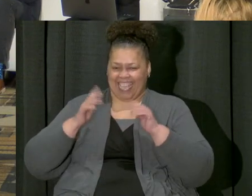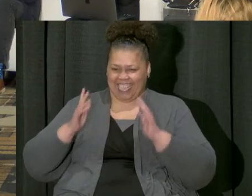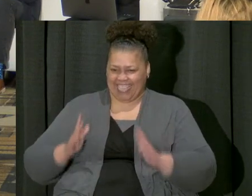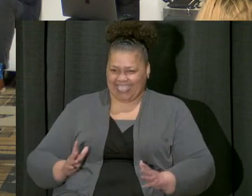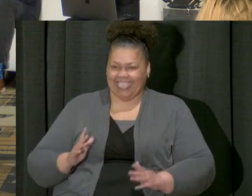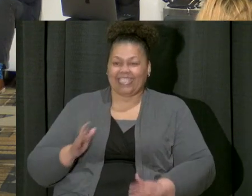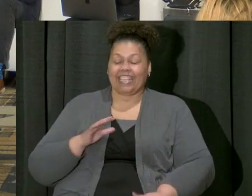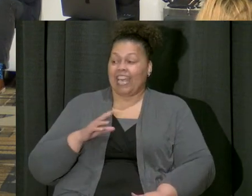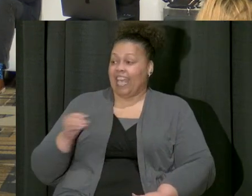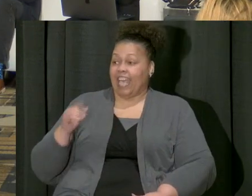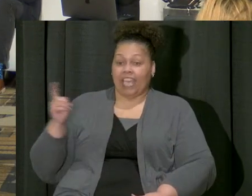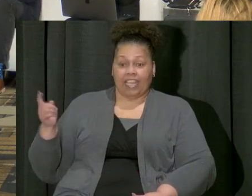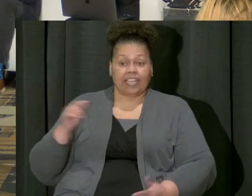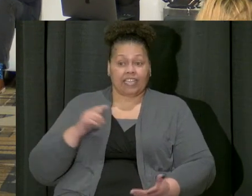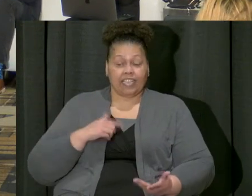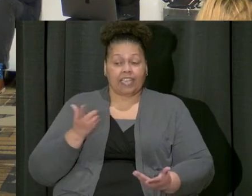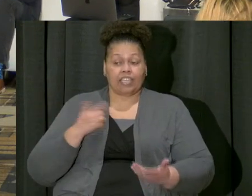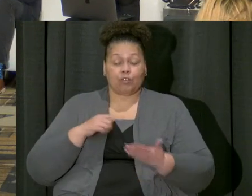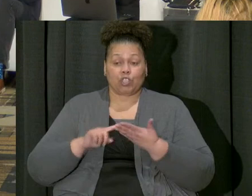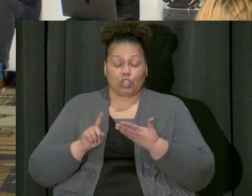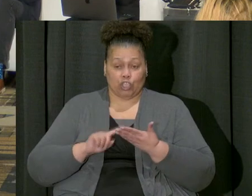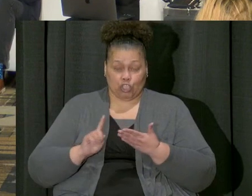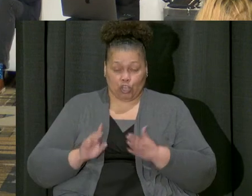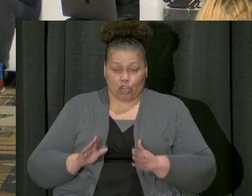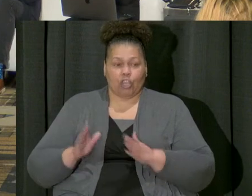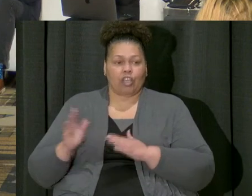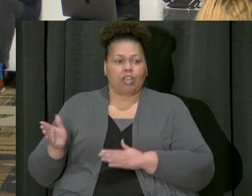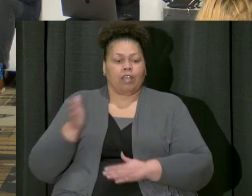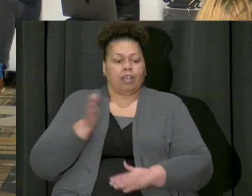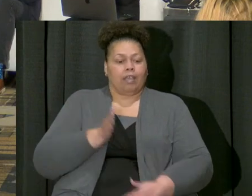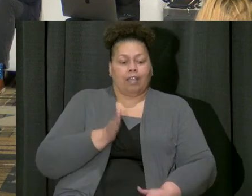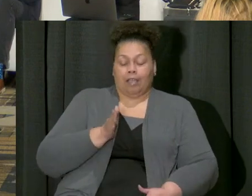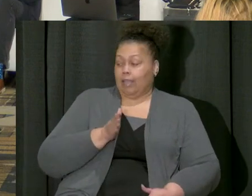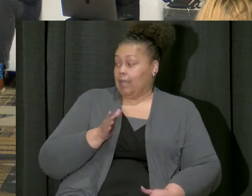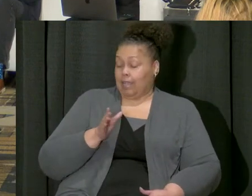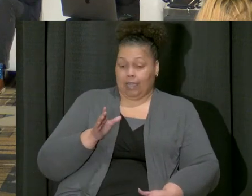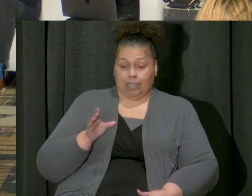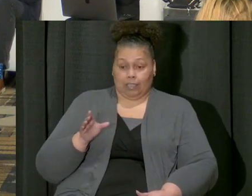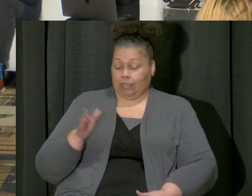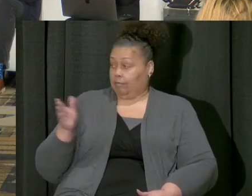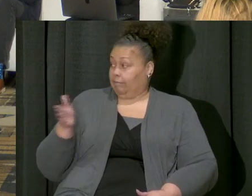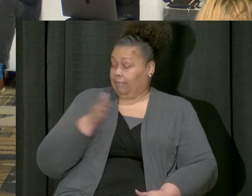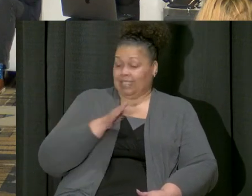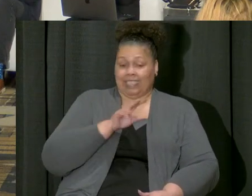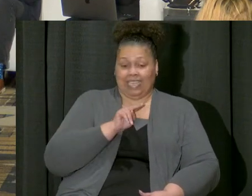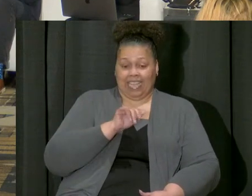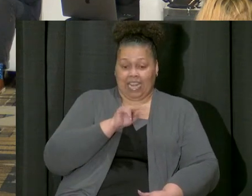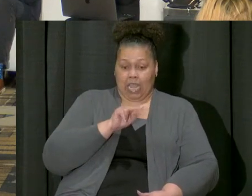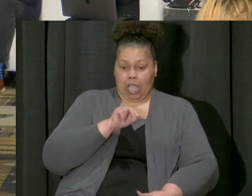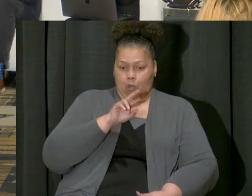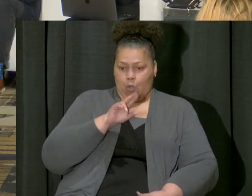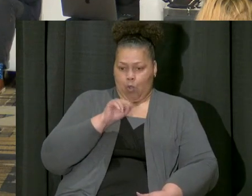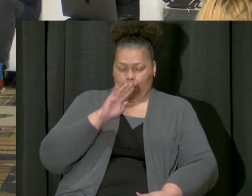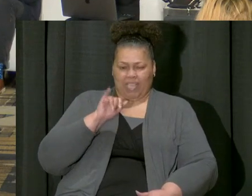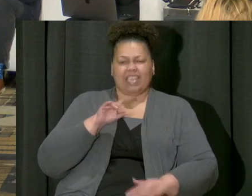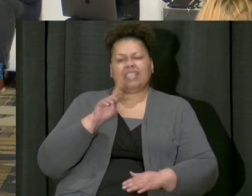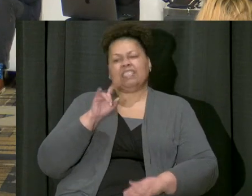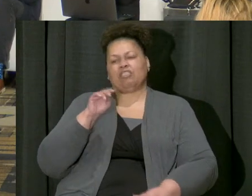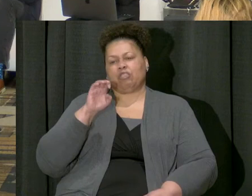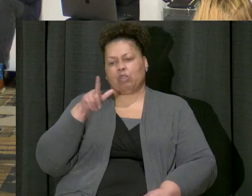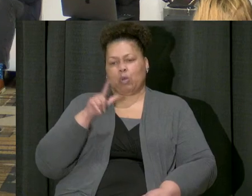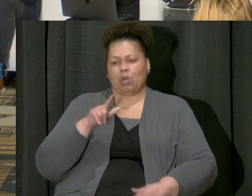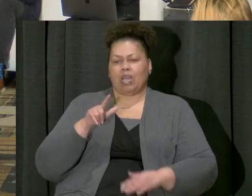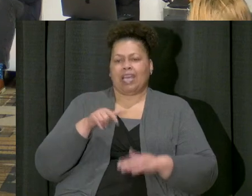researcher. And then to the far, to Phil's left is Nina Roby, who's a digital accessibility program